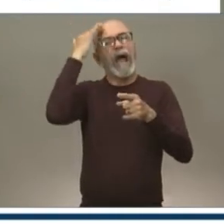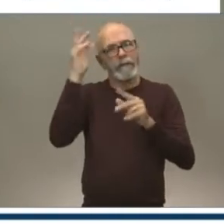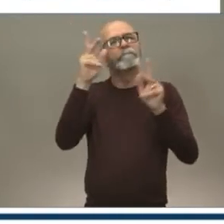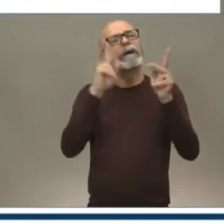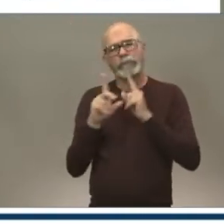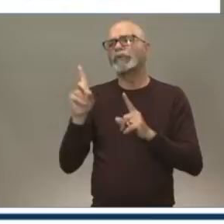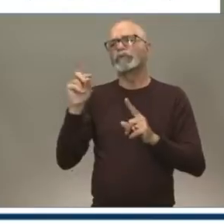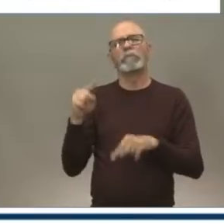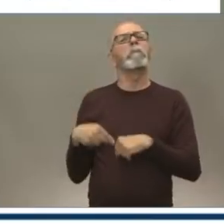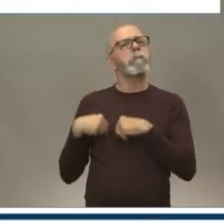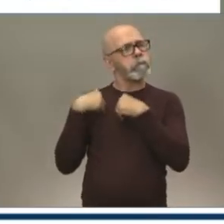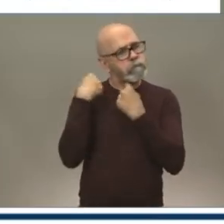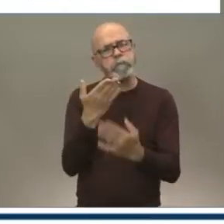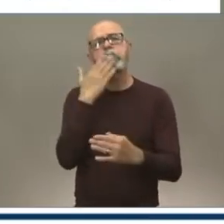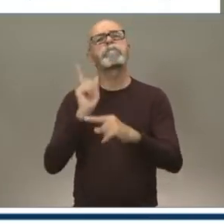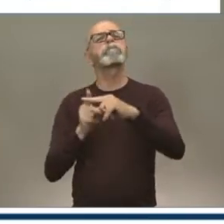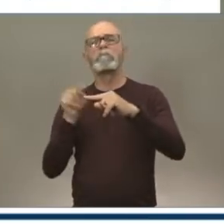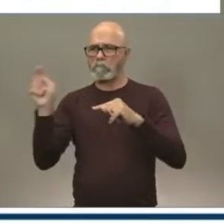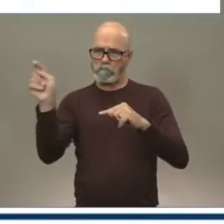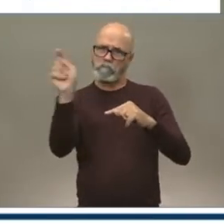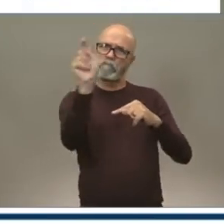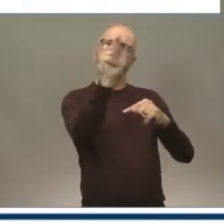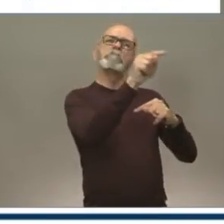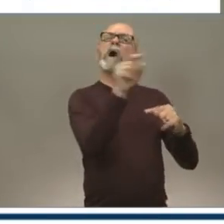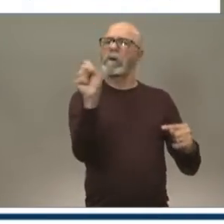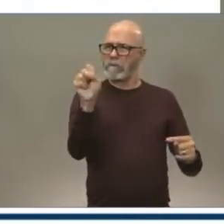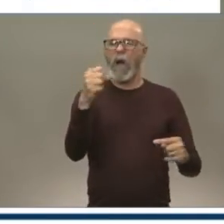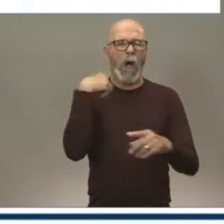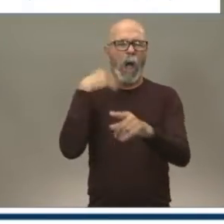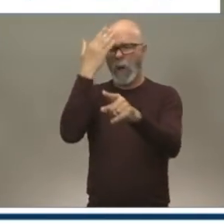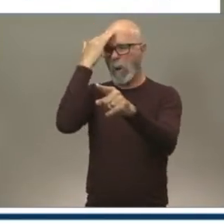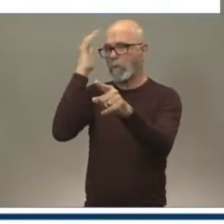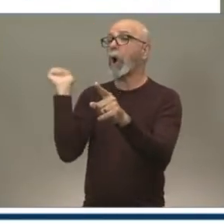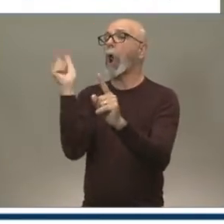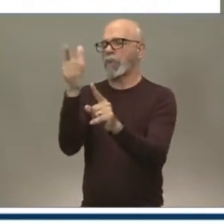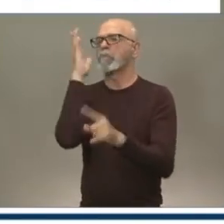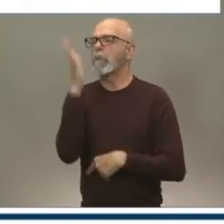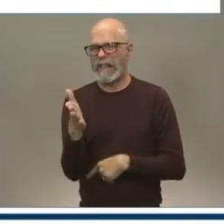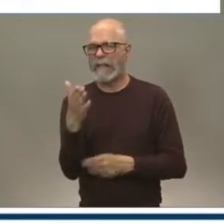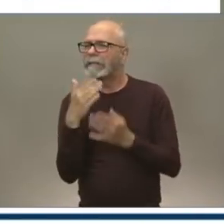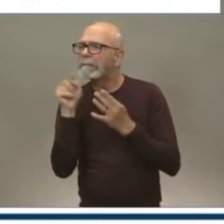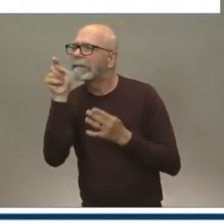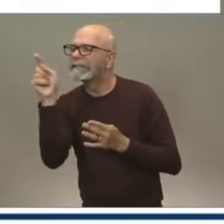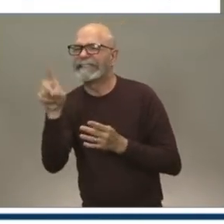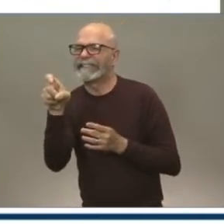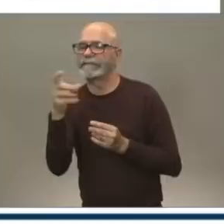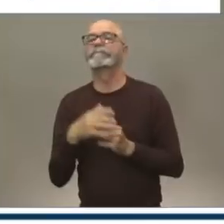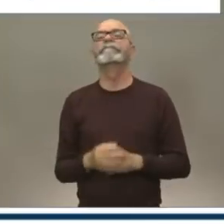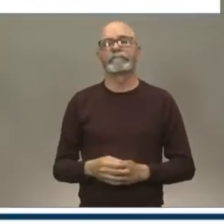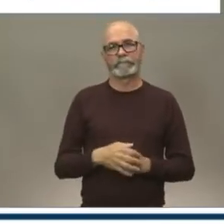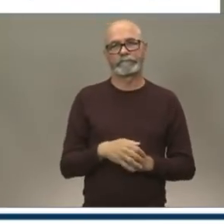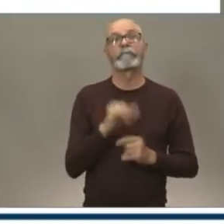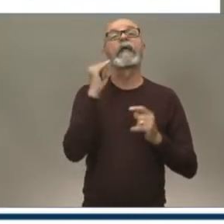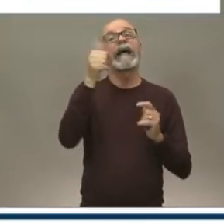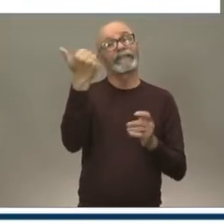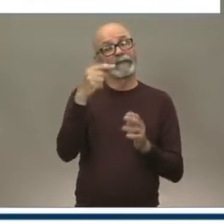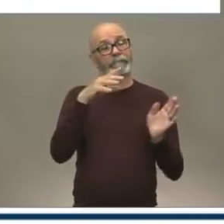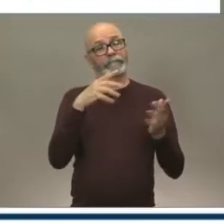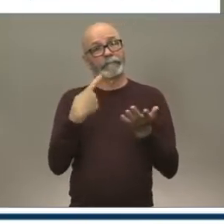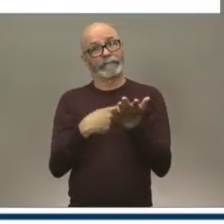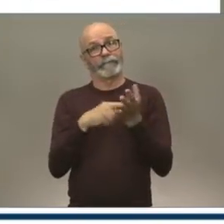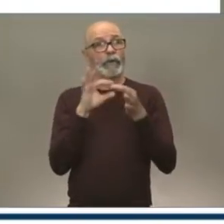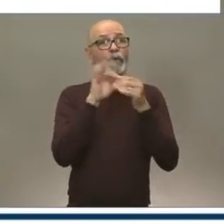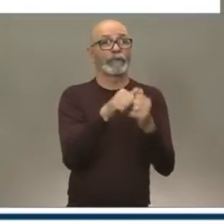outdoor places. Turning now to vaccine, I had the opportunity to visit the Halifax Forum Clinic today with the